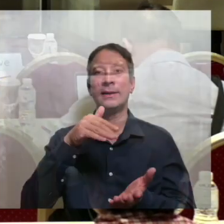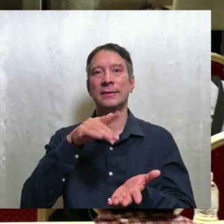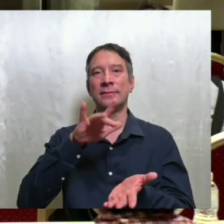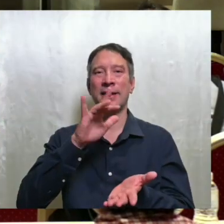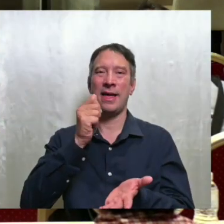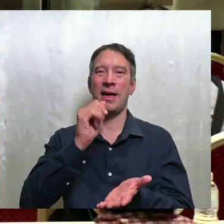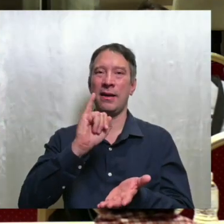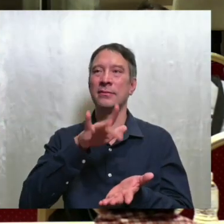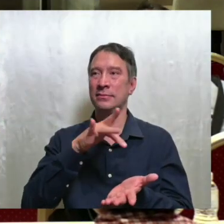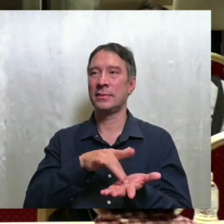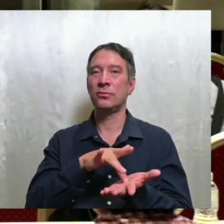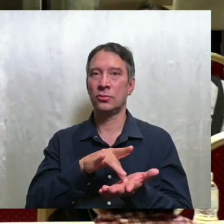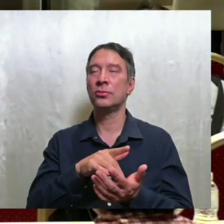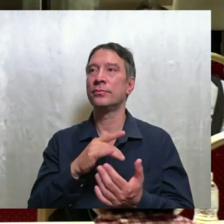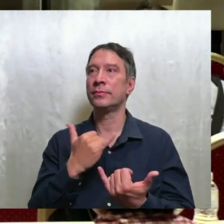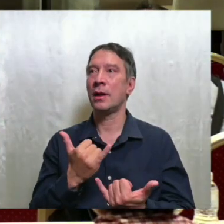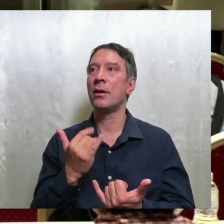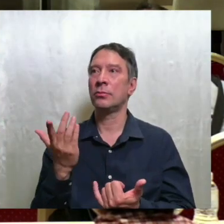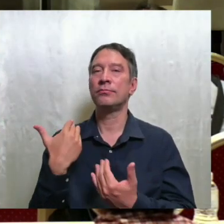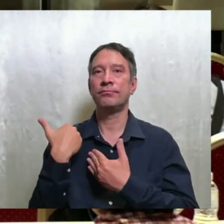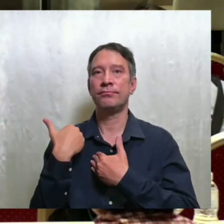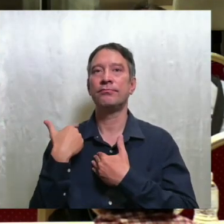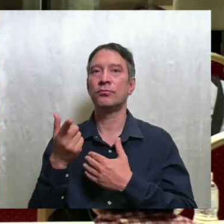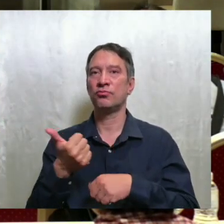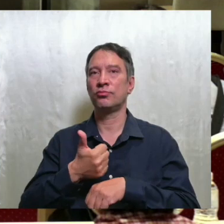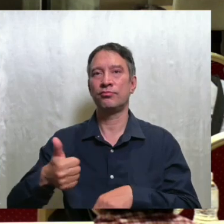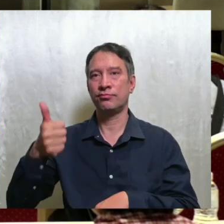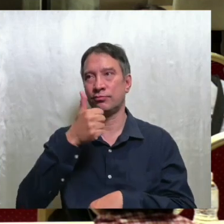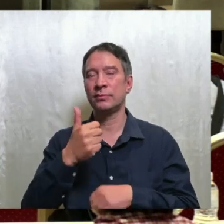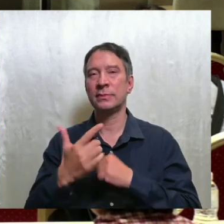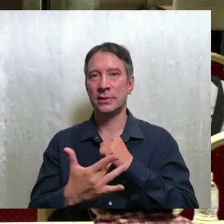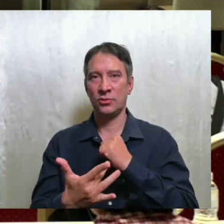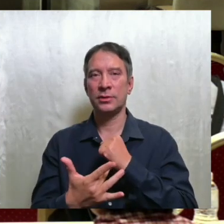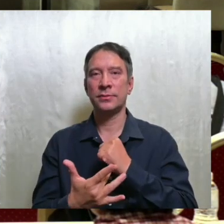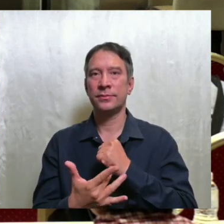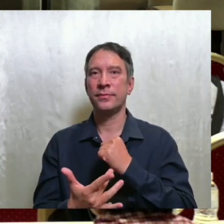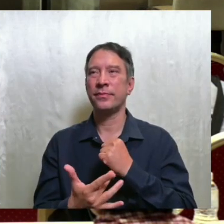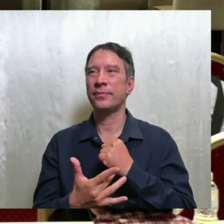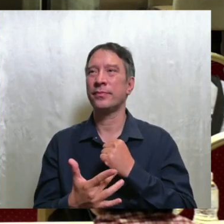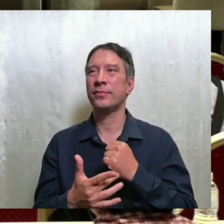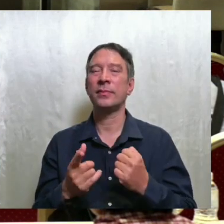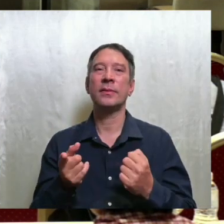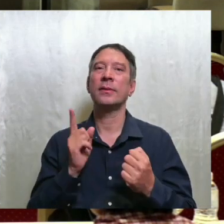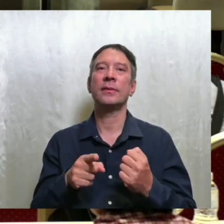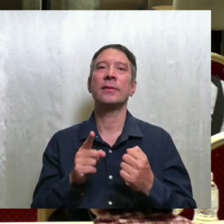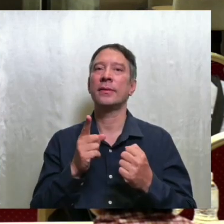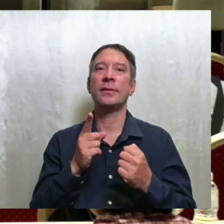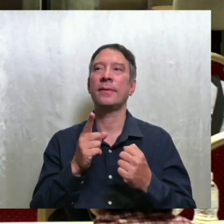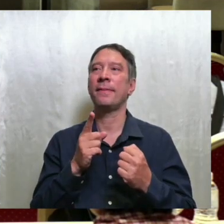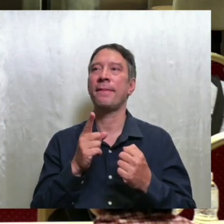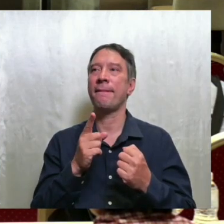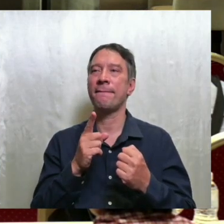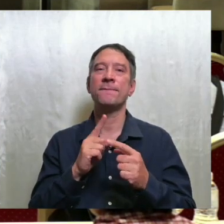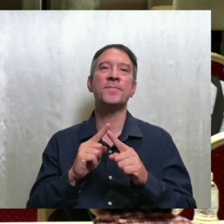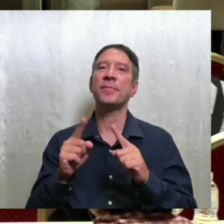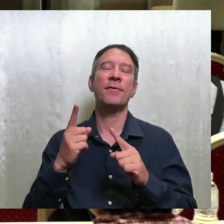implements edtech in low resource settings, and finally a global technology company that has a vision towards skilling and empowering youth